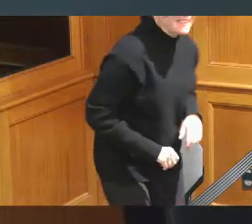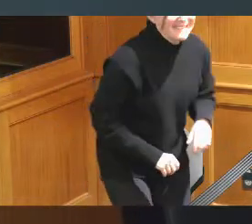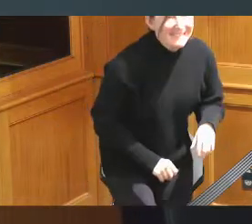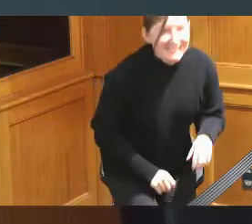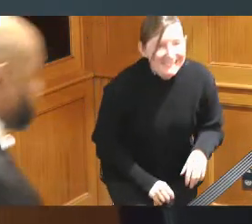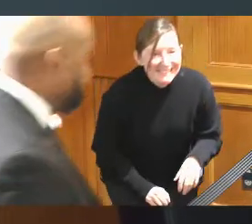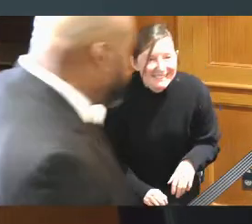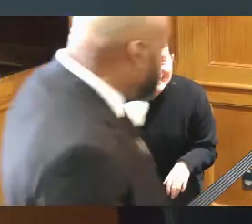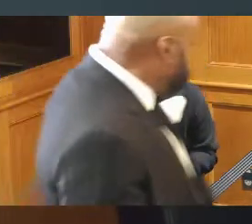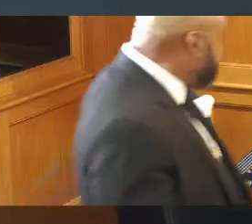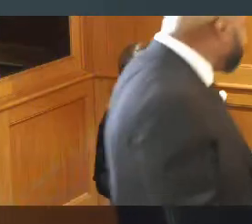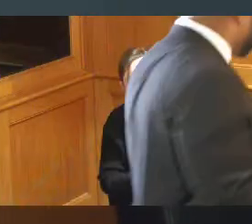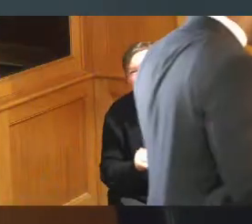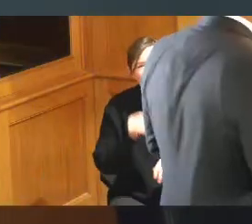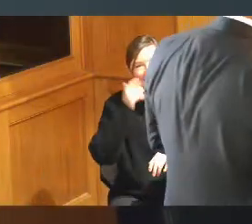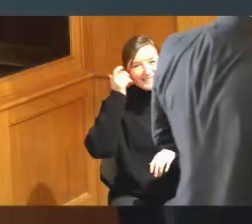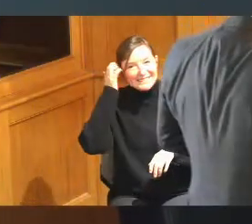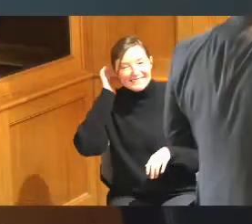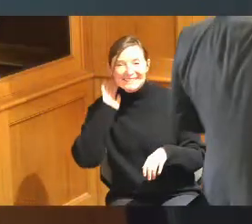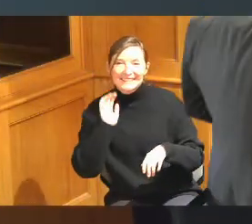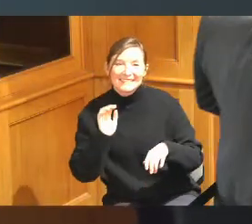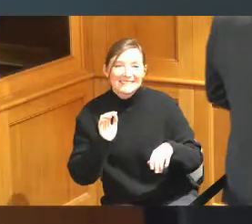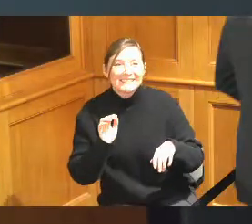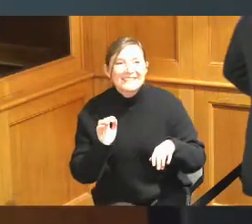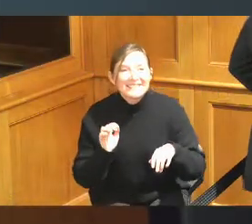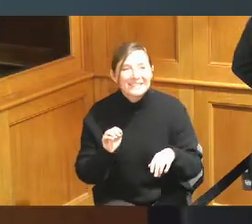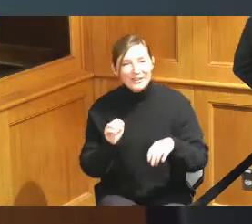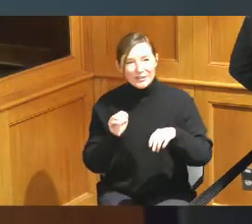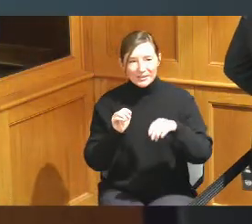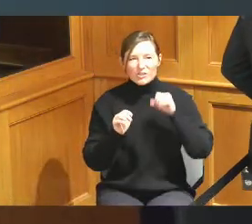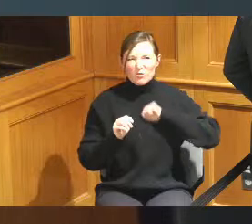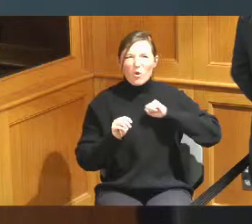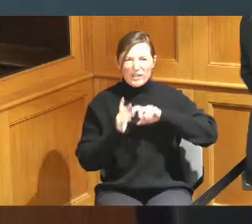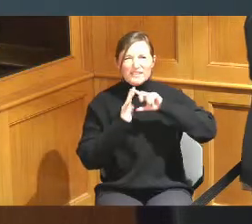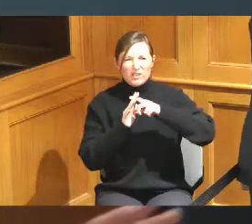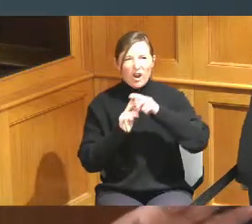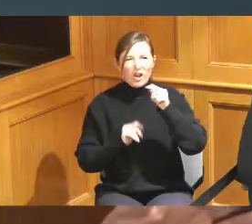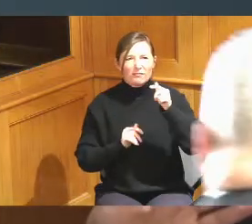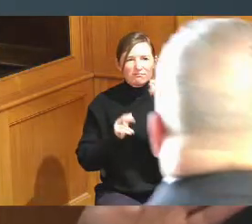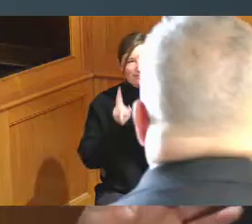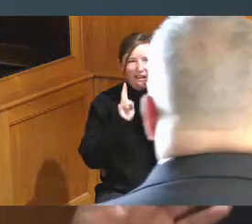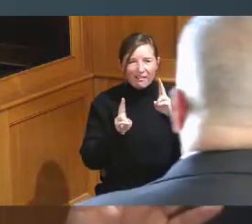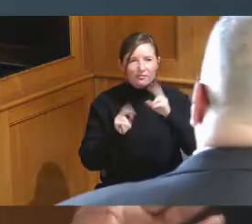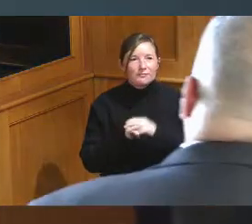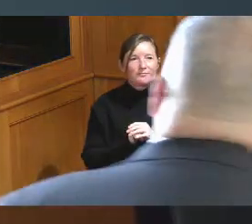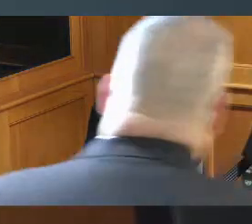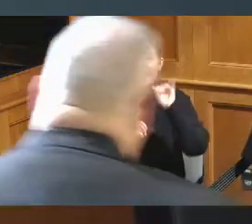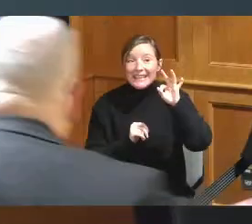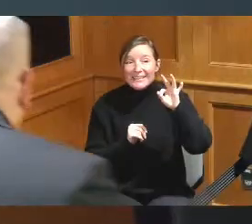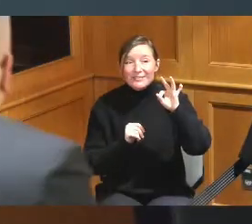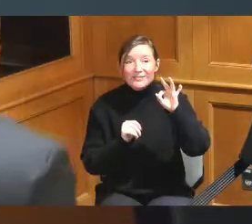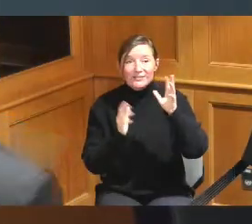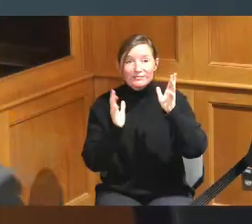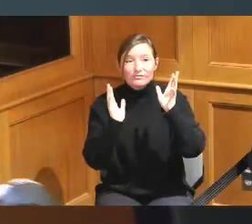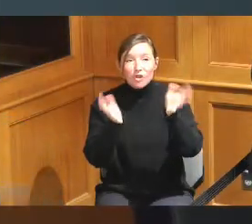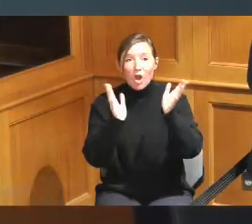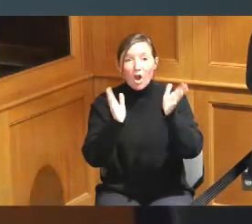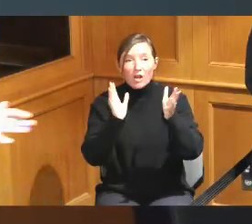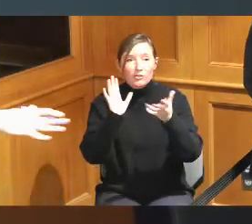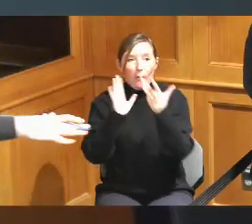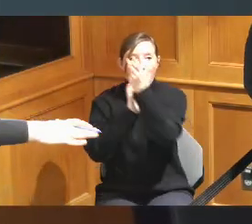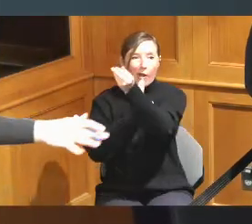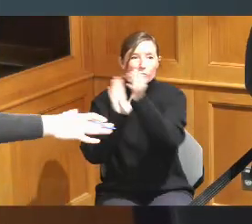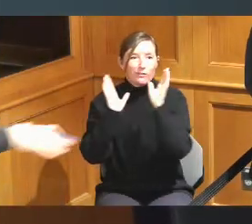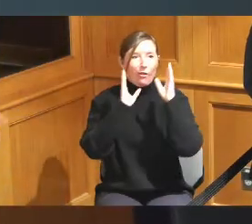I took Jeff's chair. Black Greek letters. If y'all got conversation, please out. Let me.